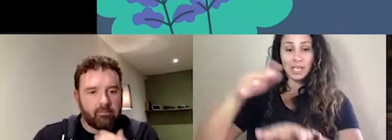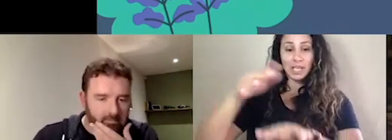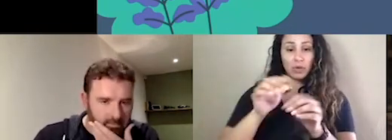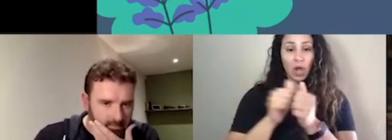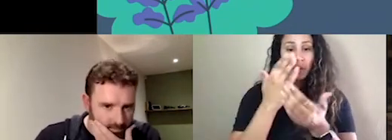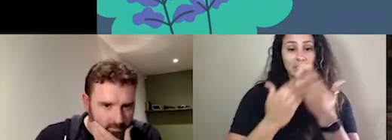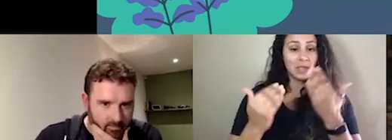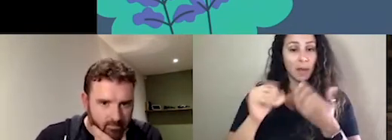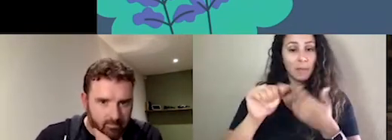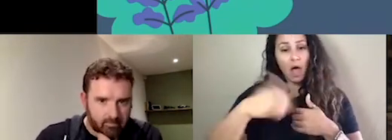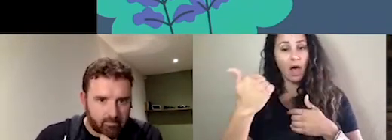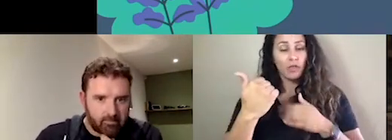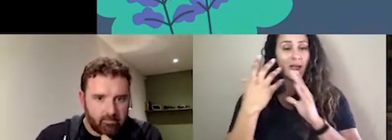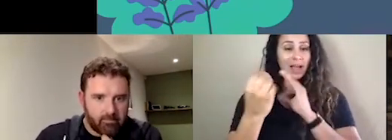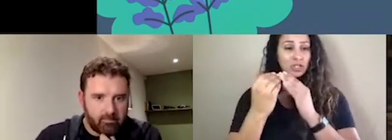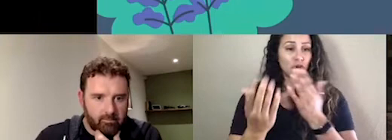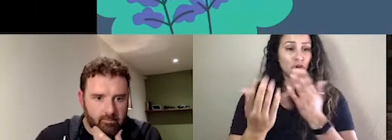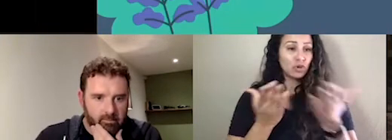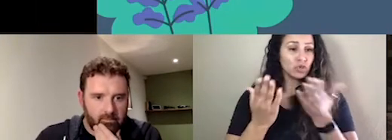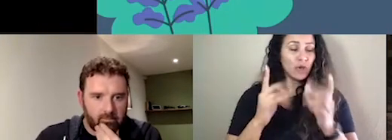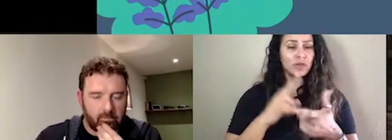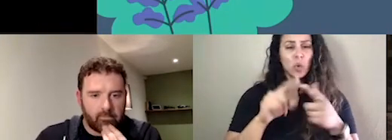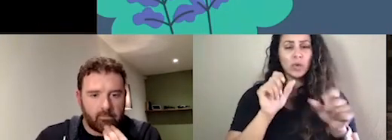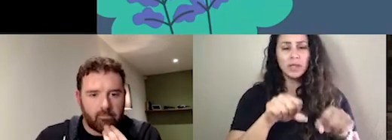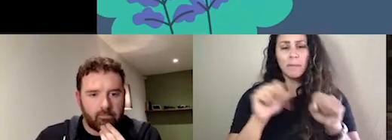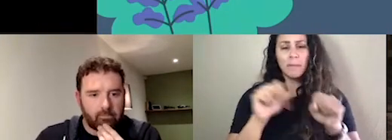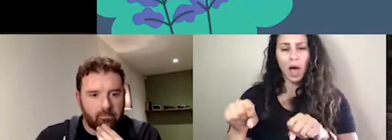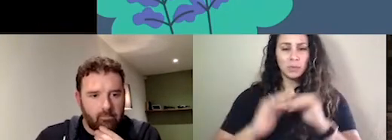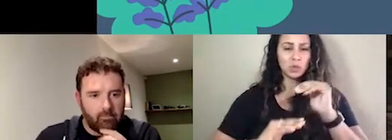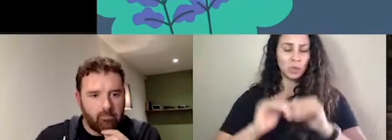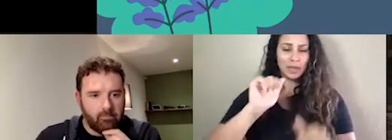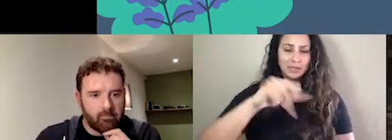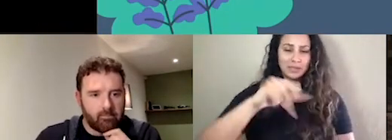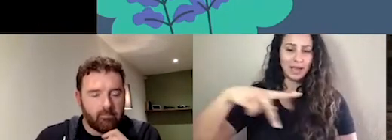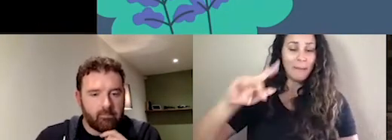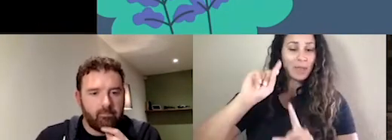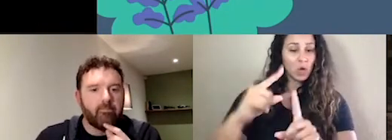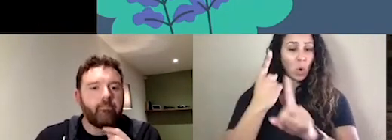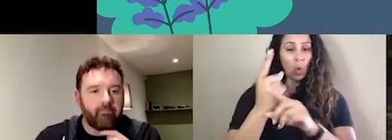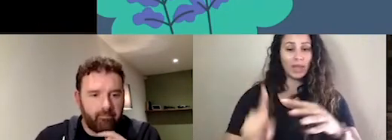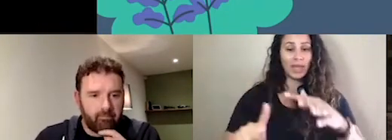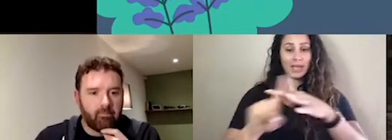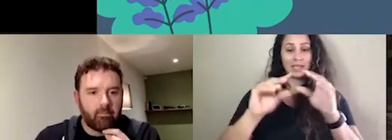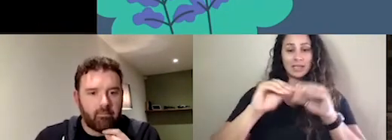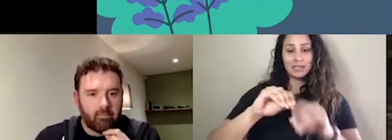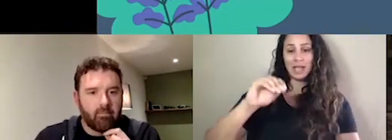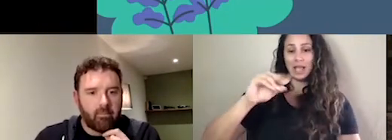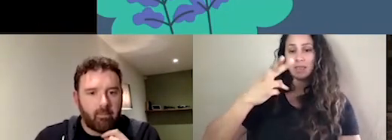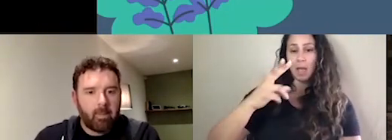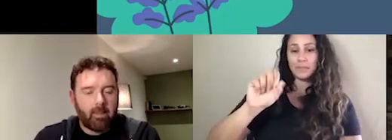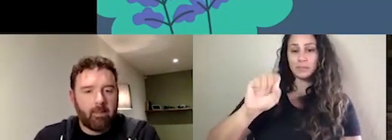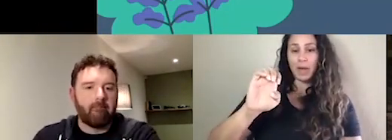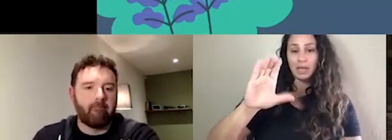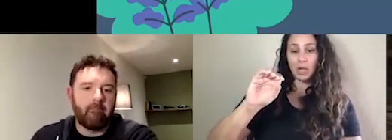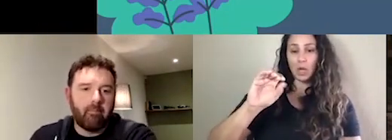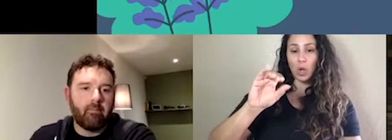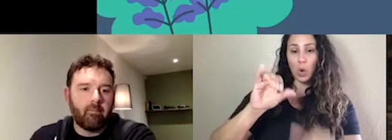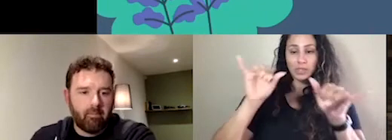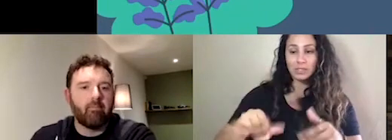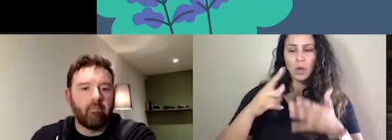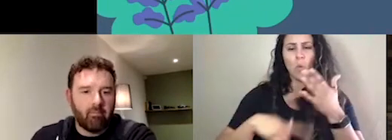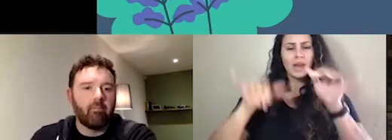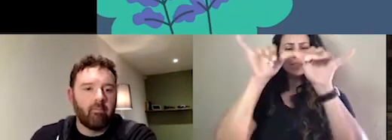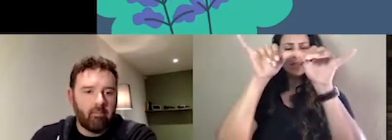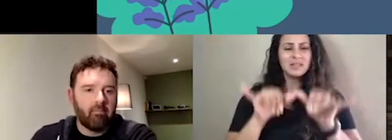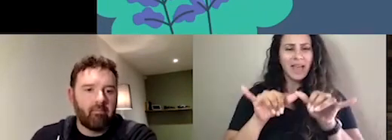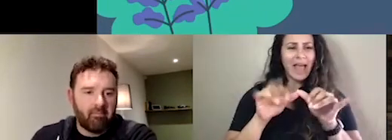other external service, or is it possible to just build an app that only exists in the HubSpot ecosystem? What's kind of the scale or the scope